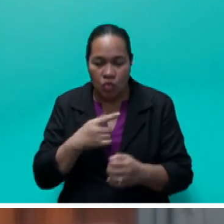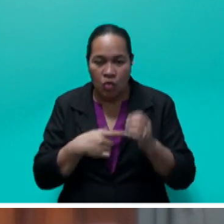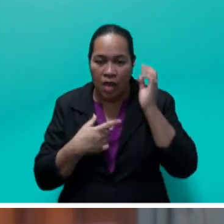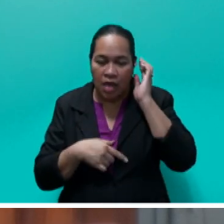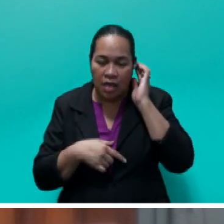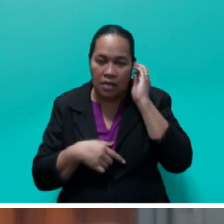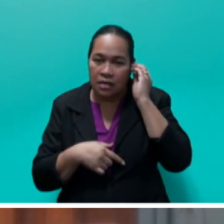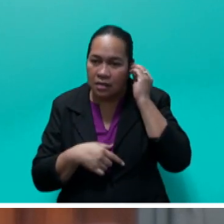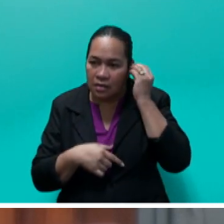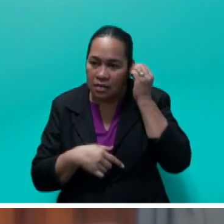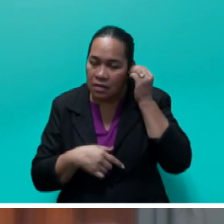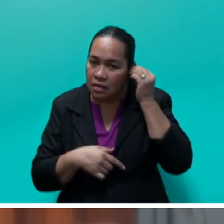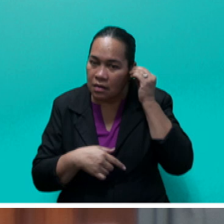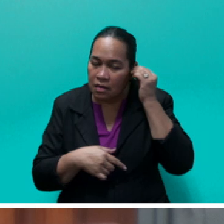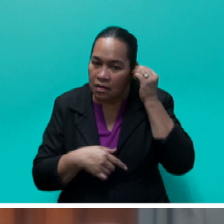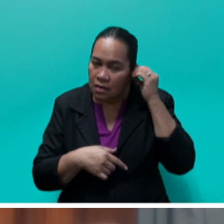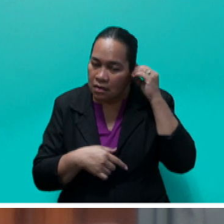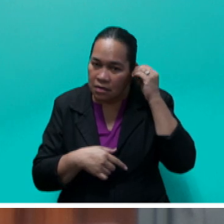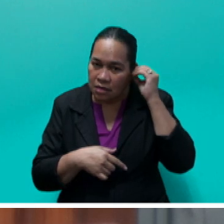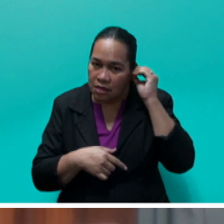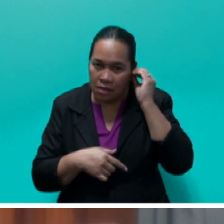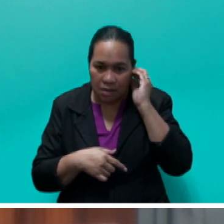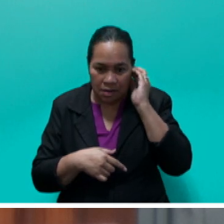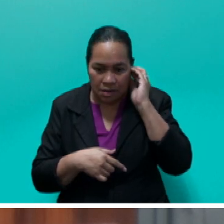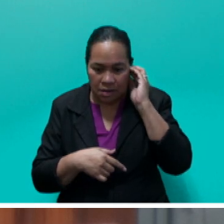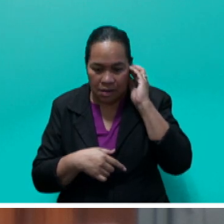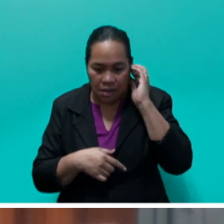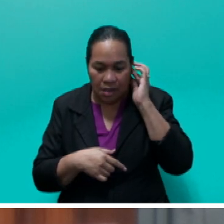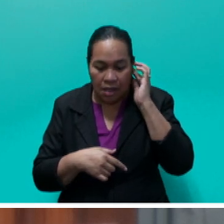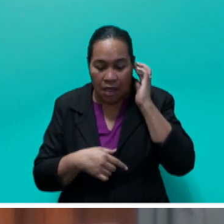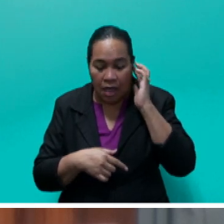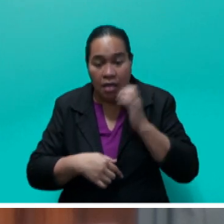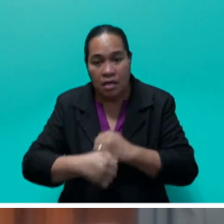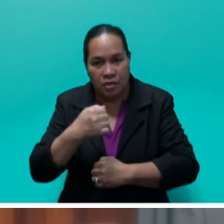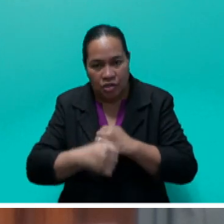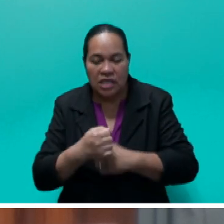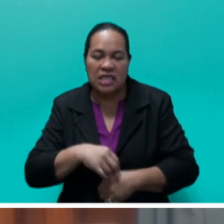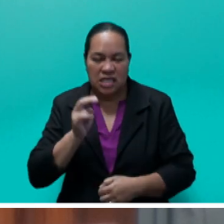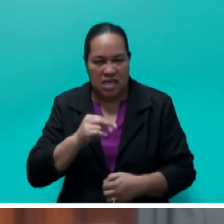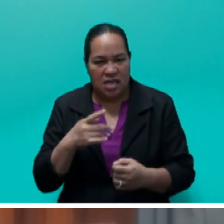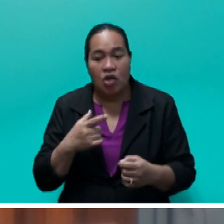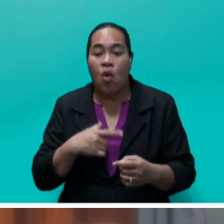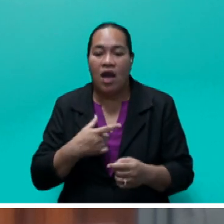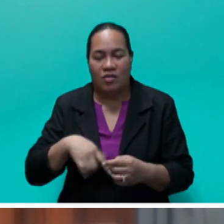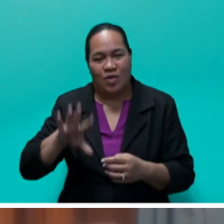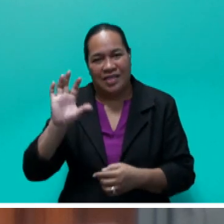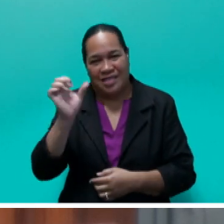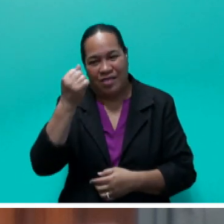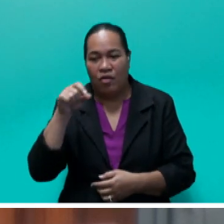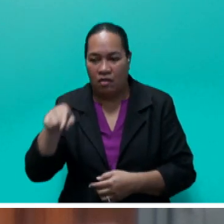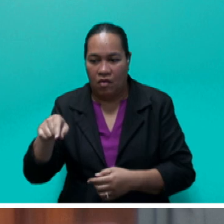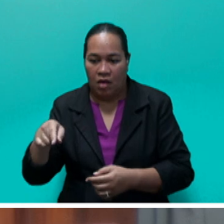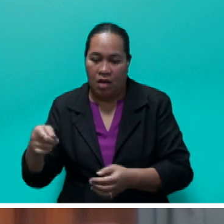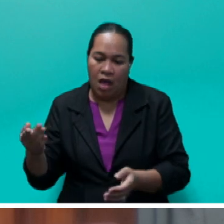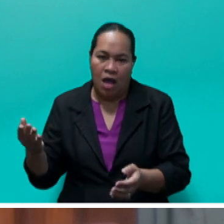These machines and vehicles are essentials for the successful transport, staking and stockpiling of